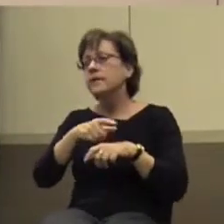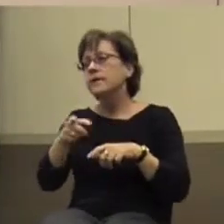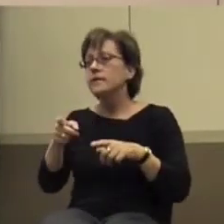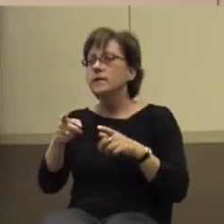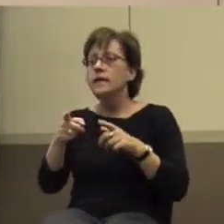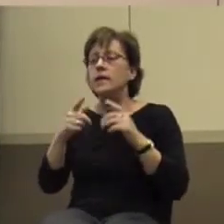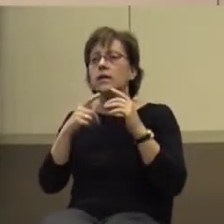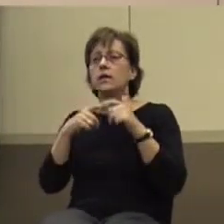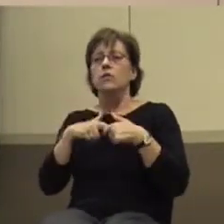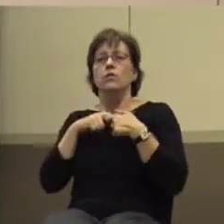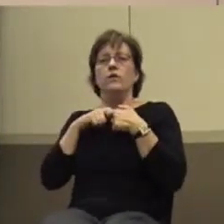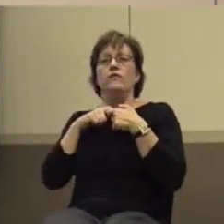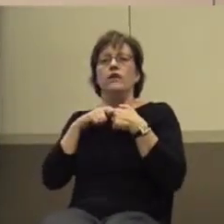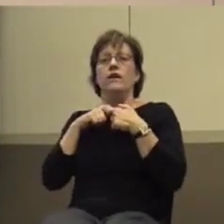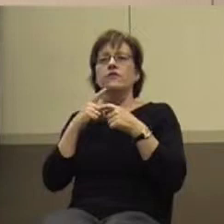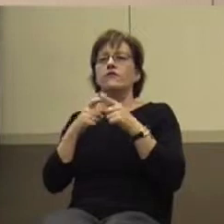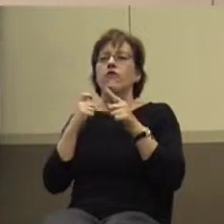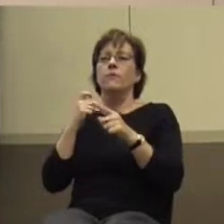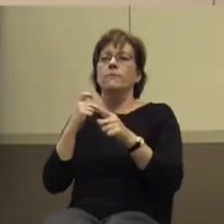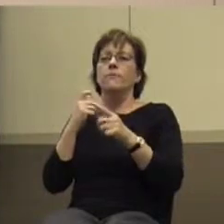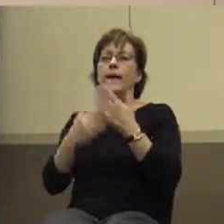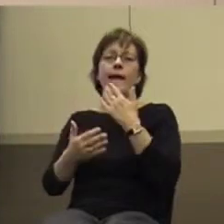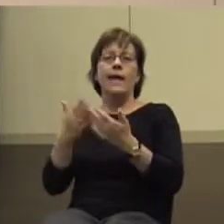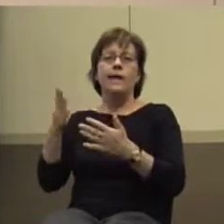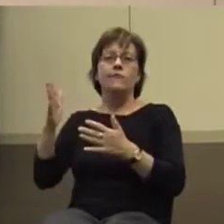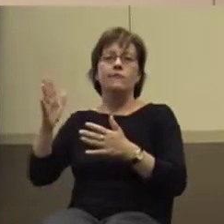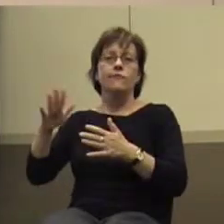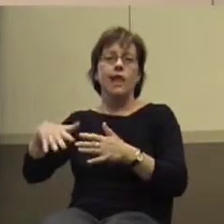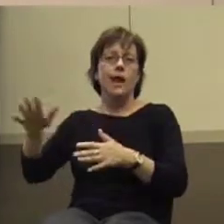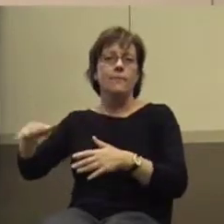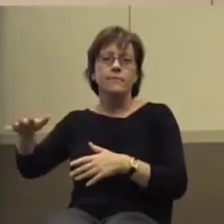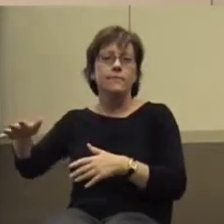okay? And within these interval recordings,